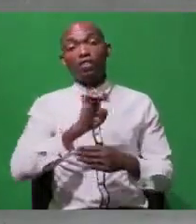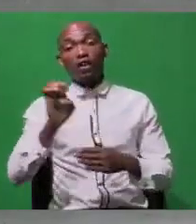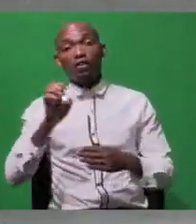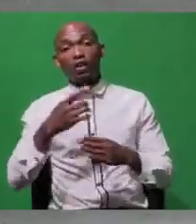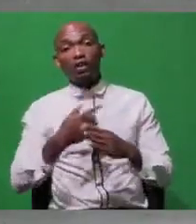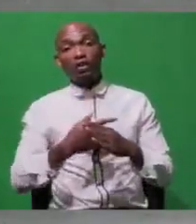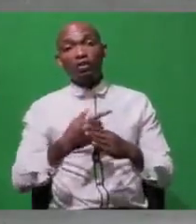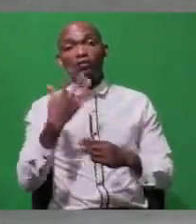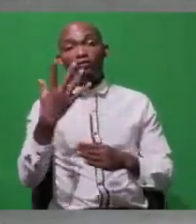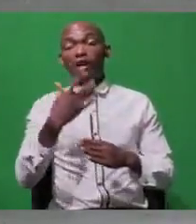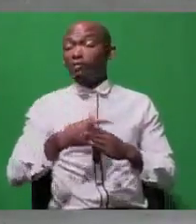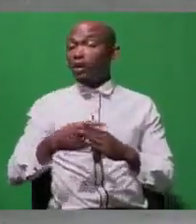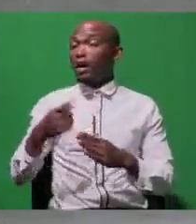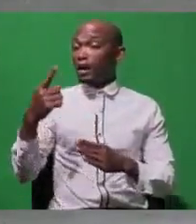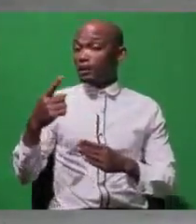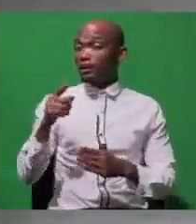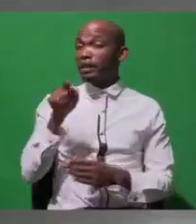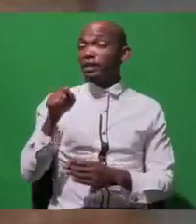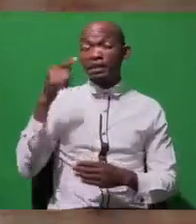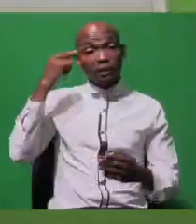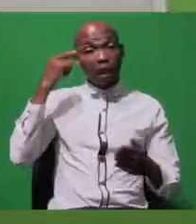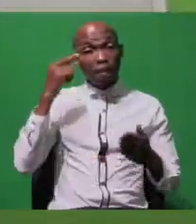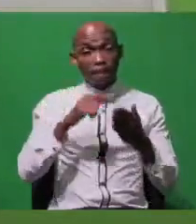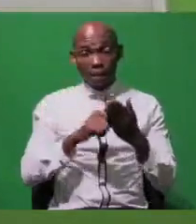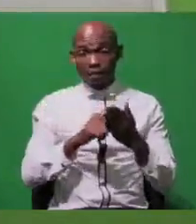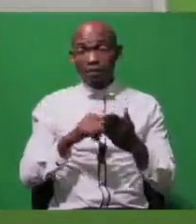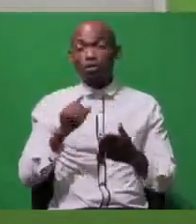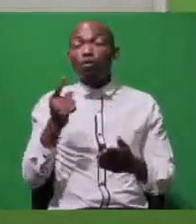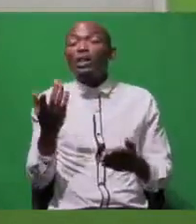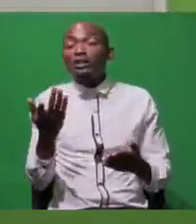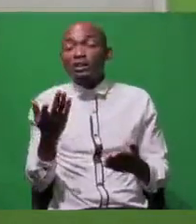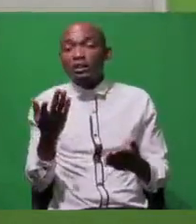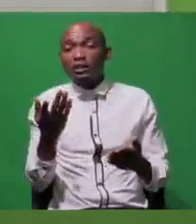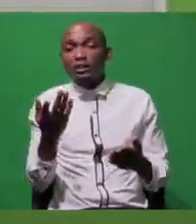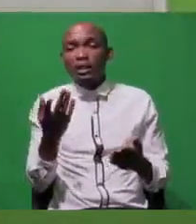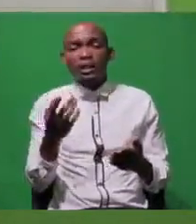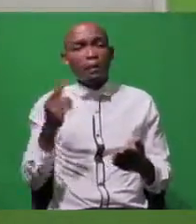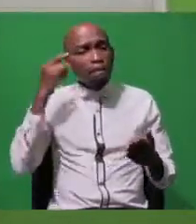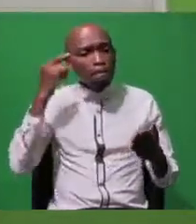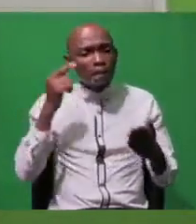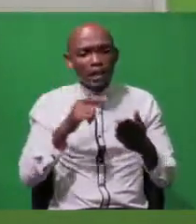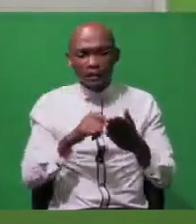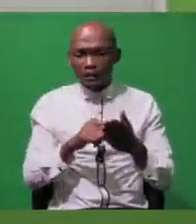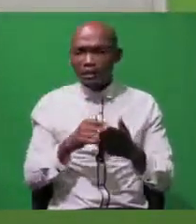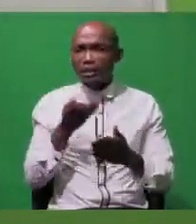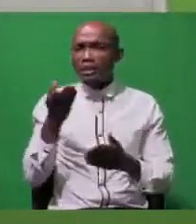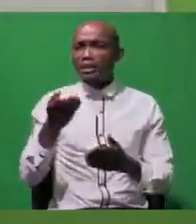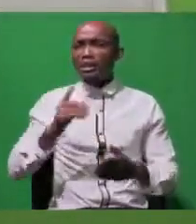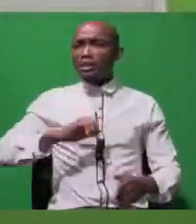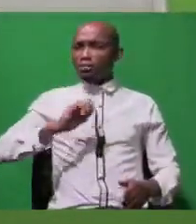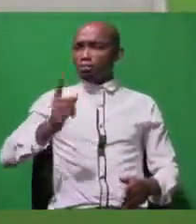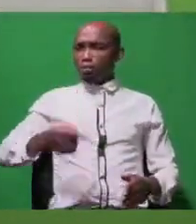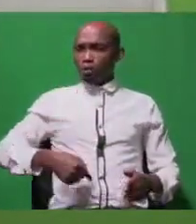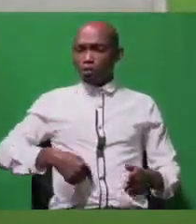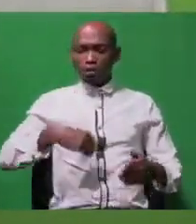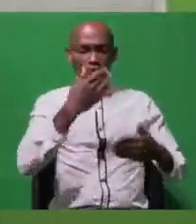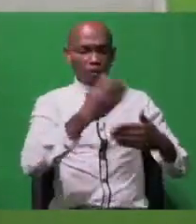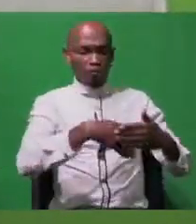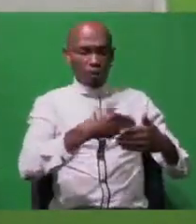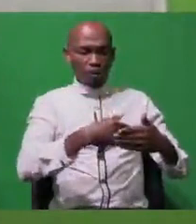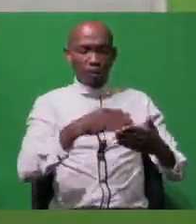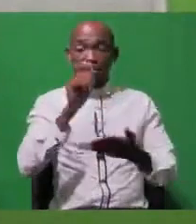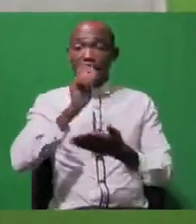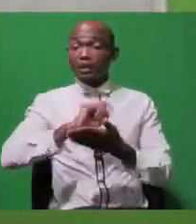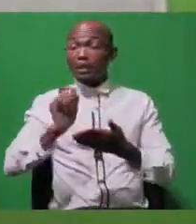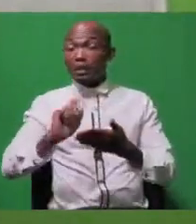1,500. This, it means what? It means the owner of the business write a check